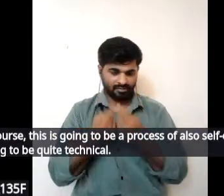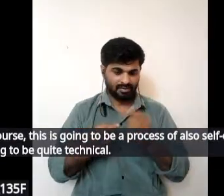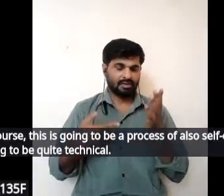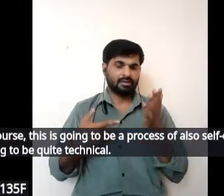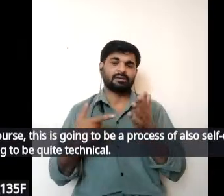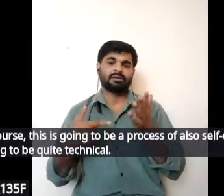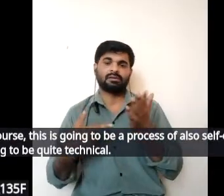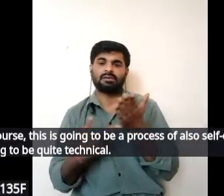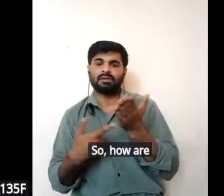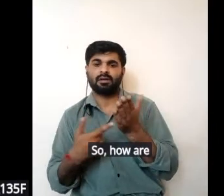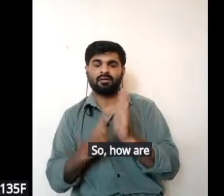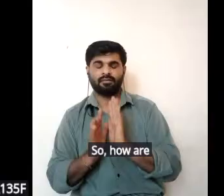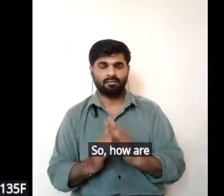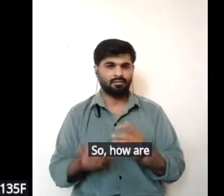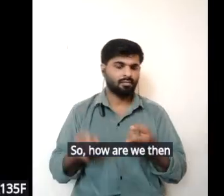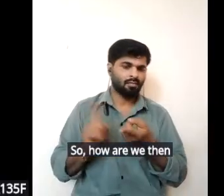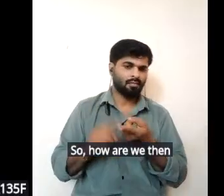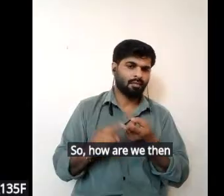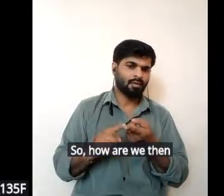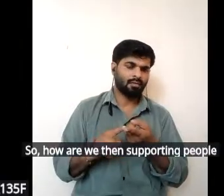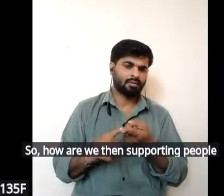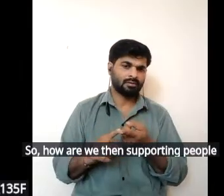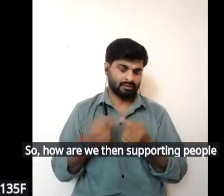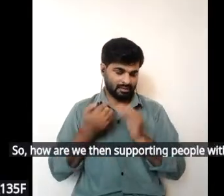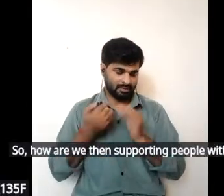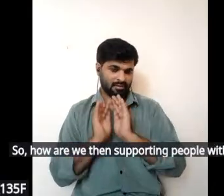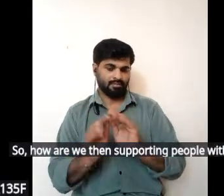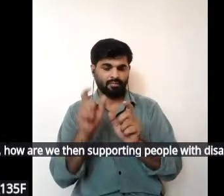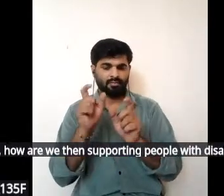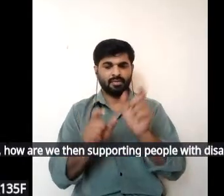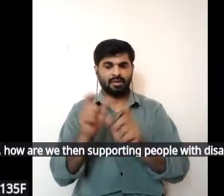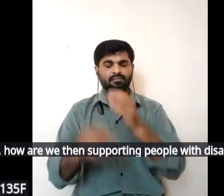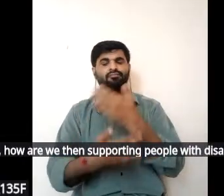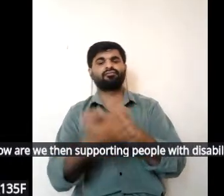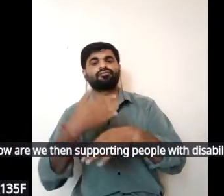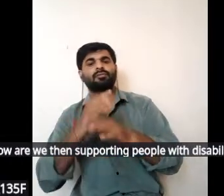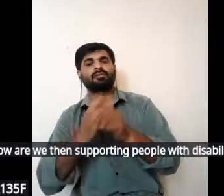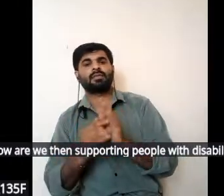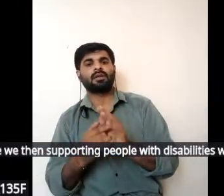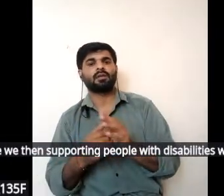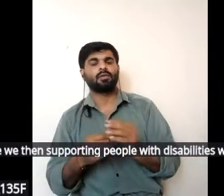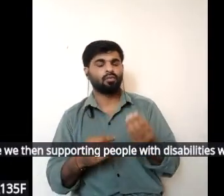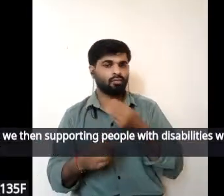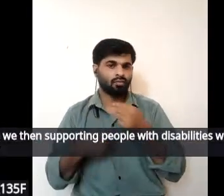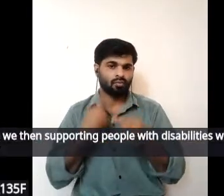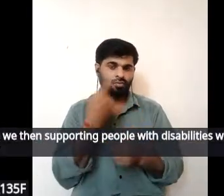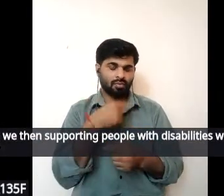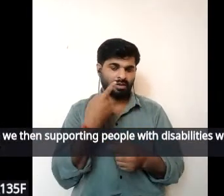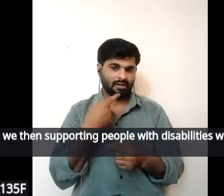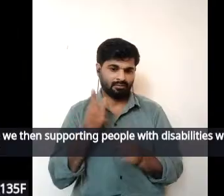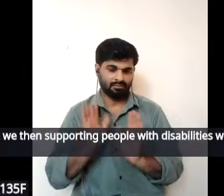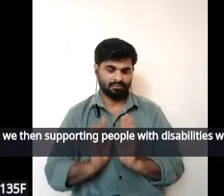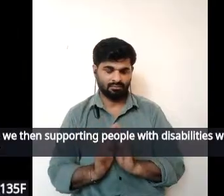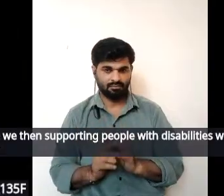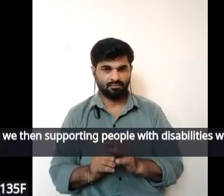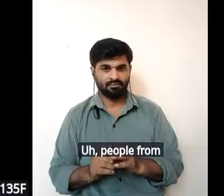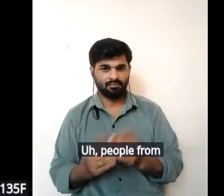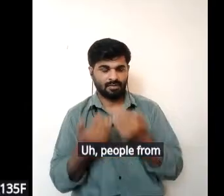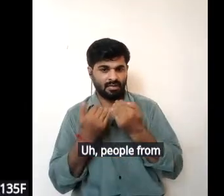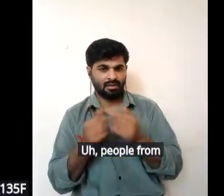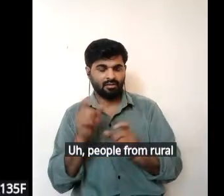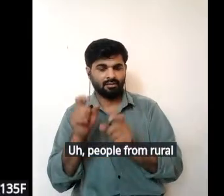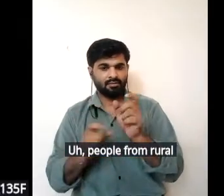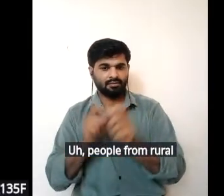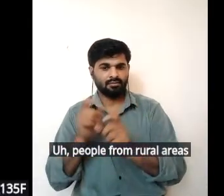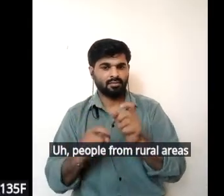So, how are we then supporting people with disabilities who may not be tech savvy? People from rural